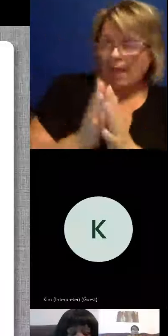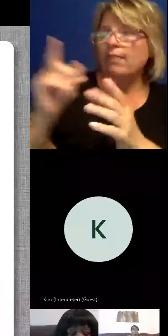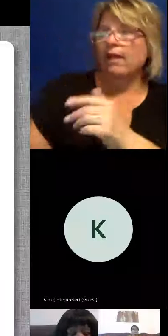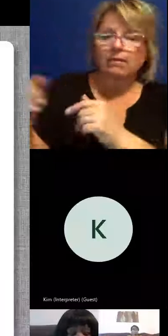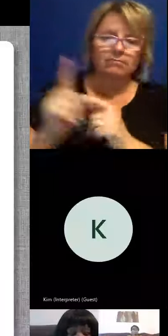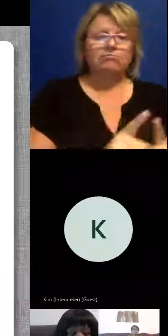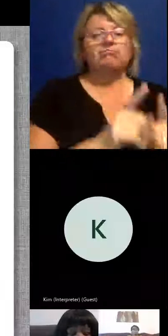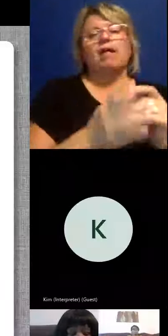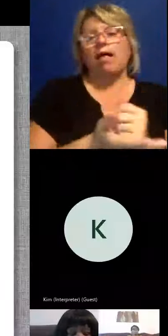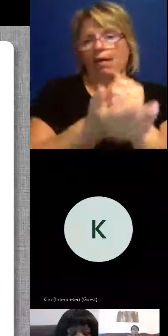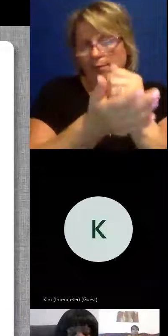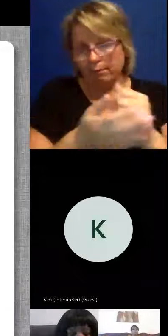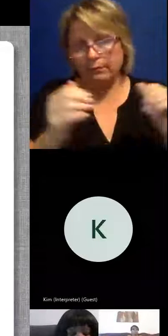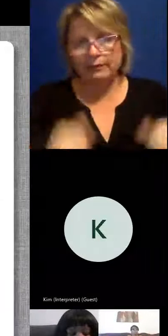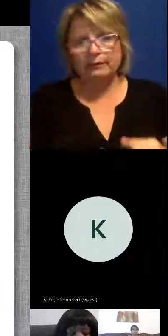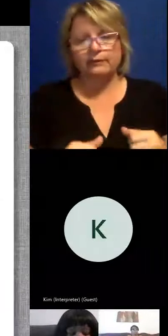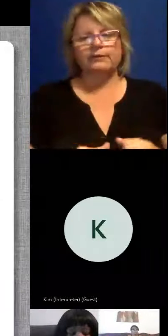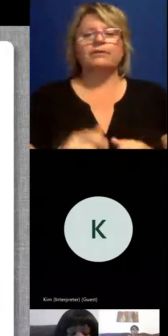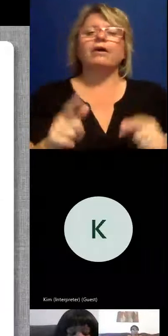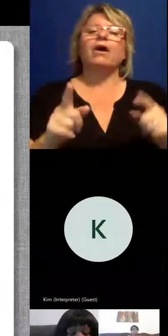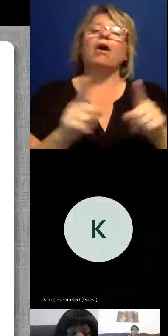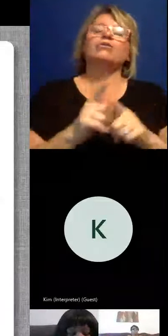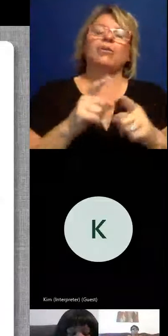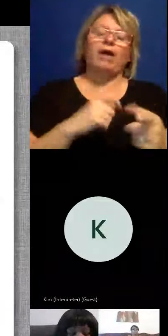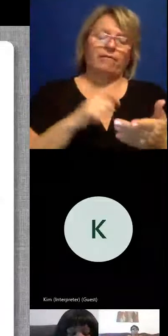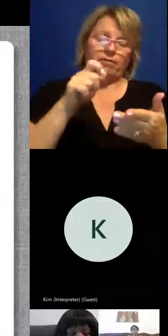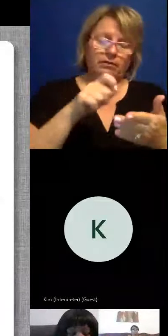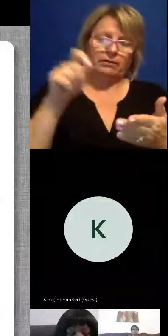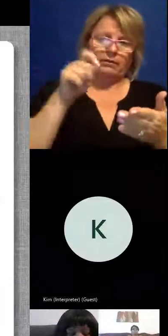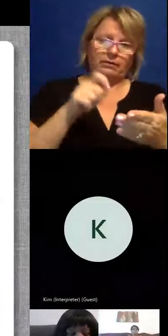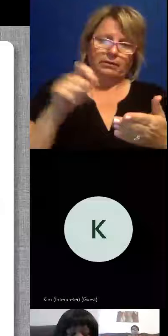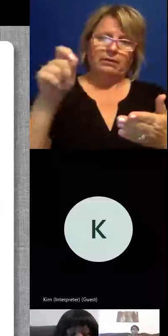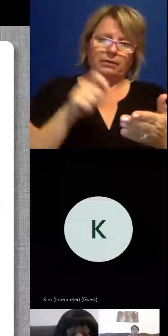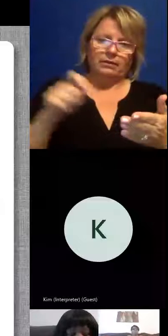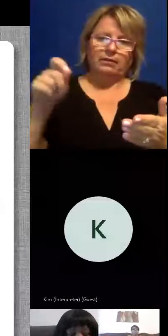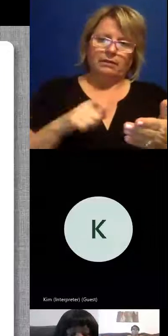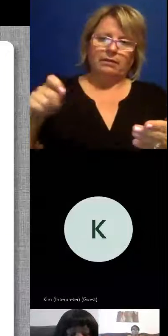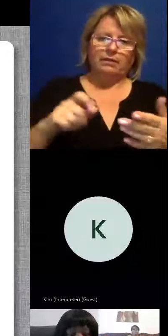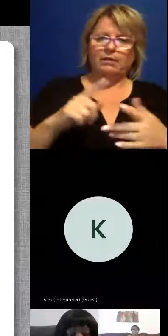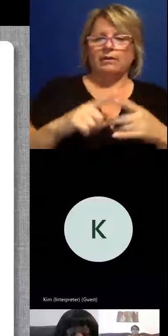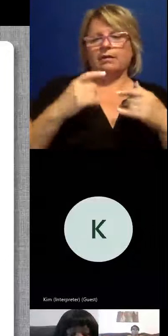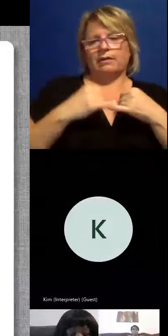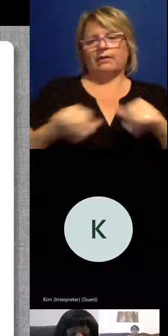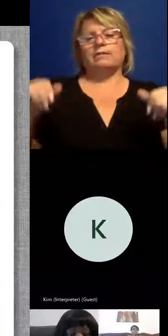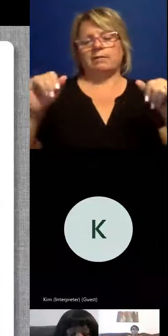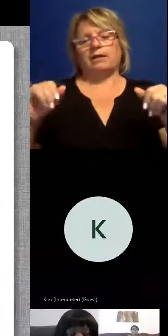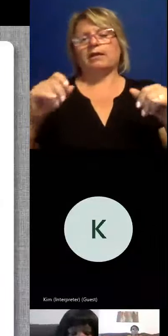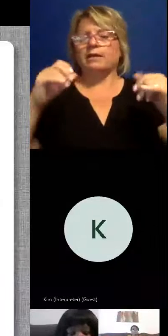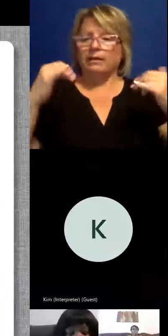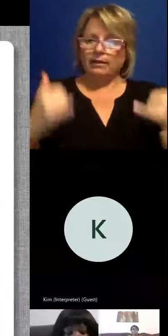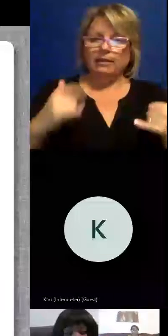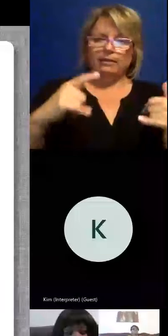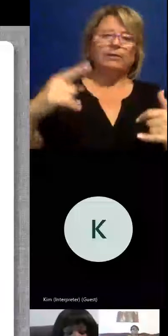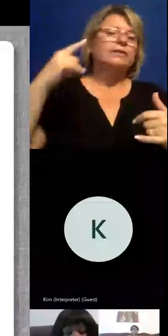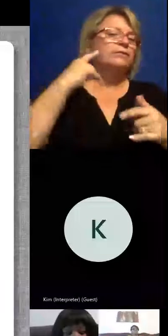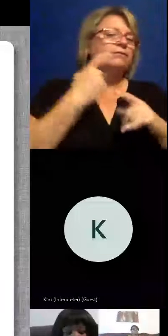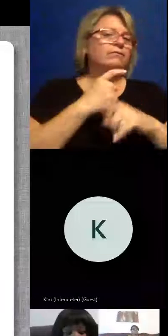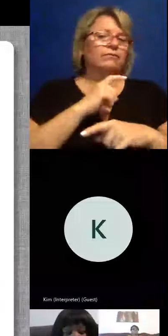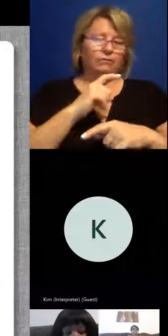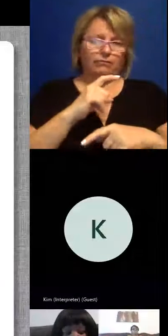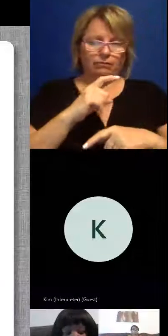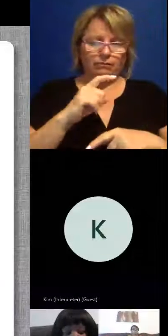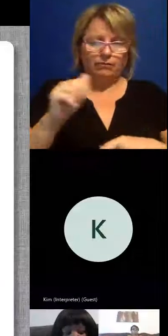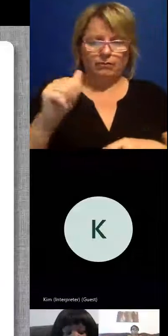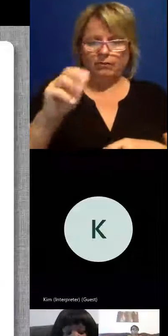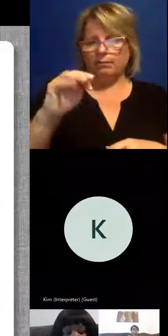Also, there are ballot marking systems that enable you to vote independently. Now we will hear from Amit